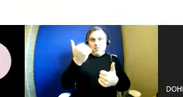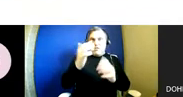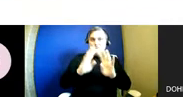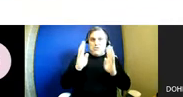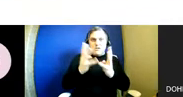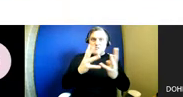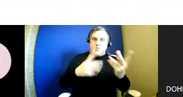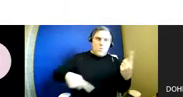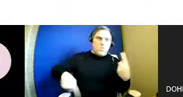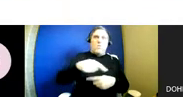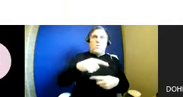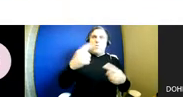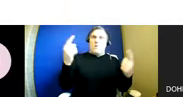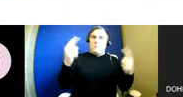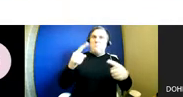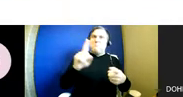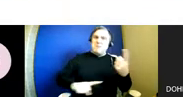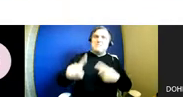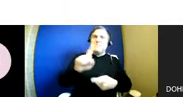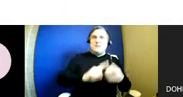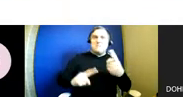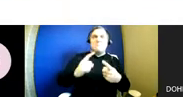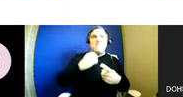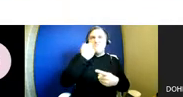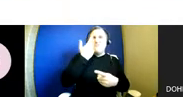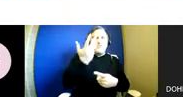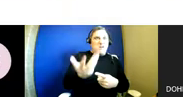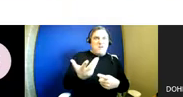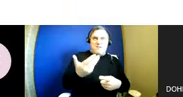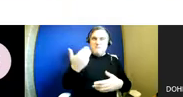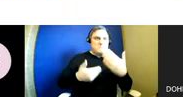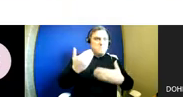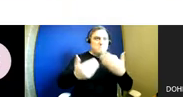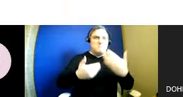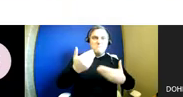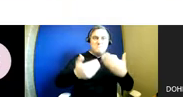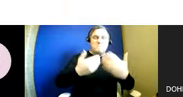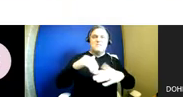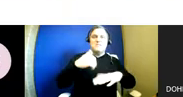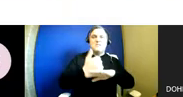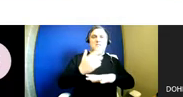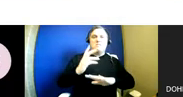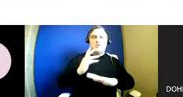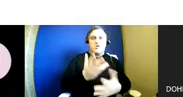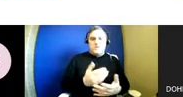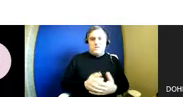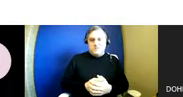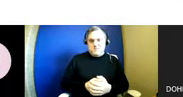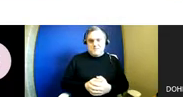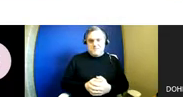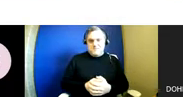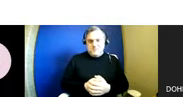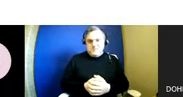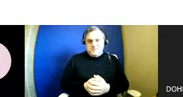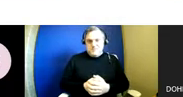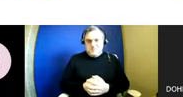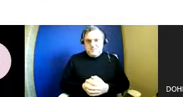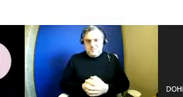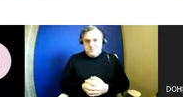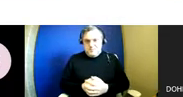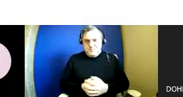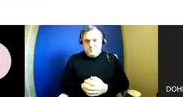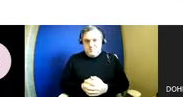all of us were meeting together. There were meetings pretty much every day. And we set up this service, which provides patients with all the advice they